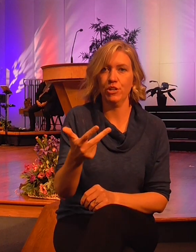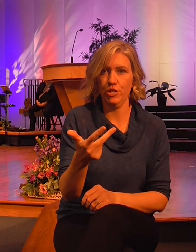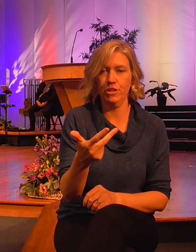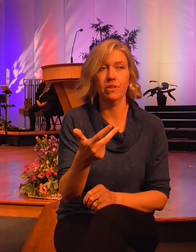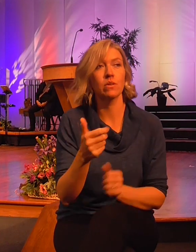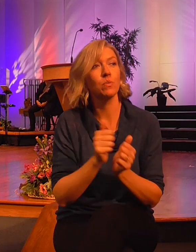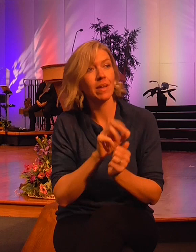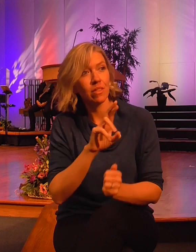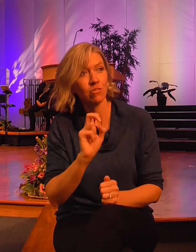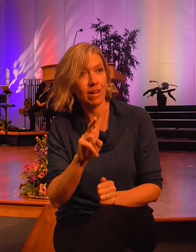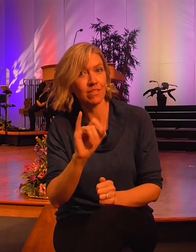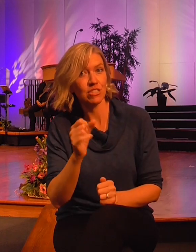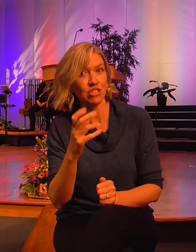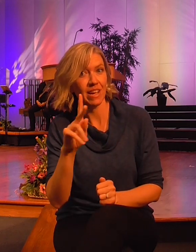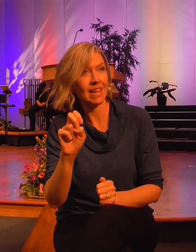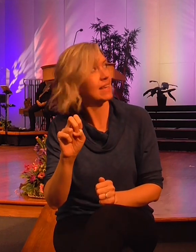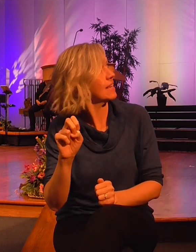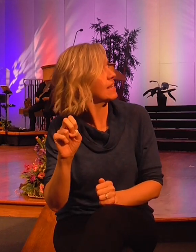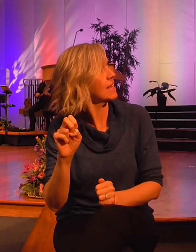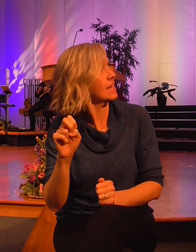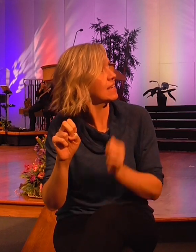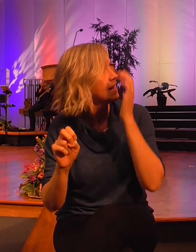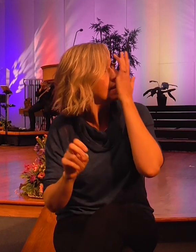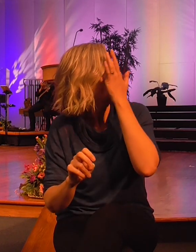which I'm excited about too. So